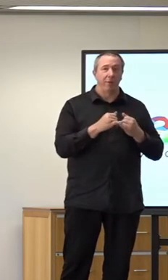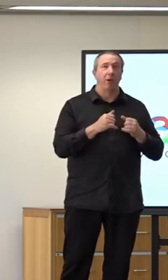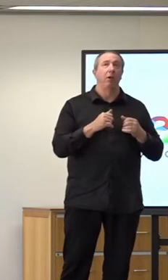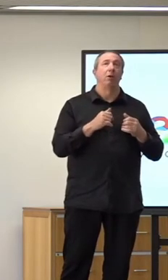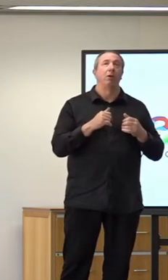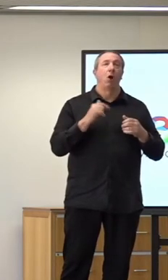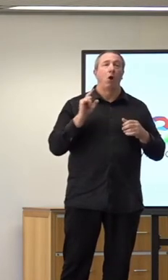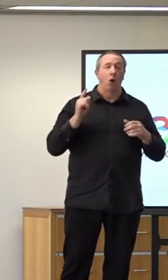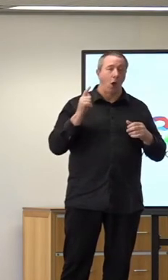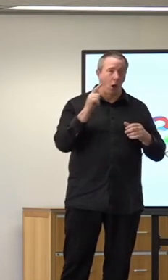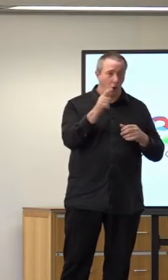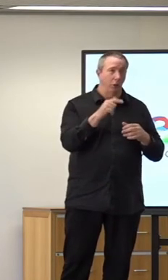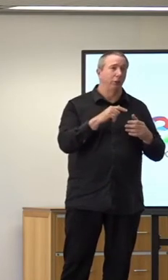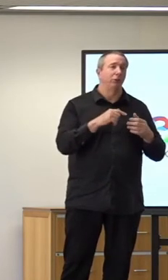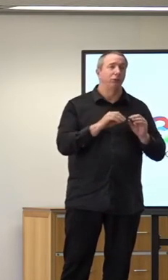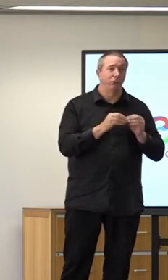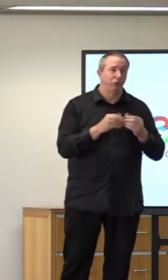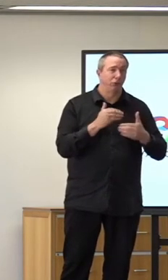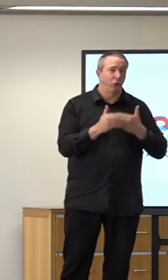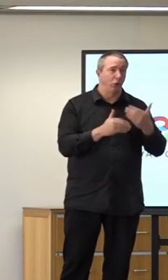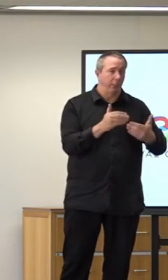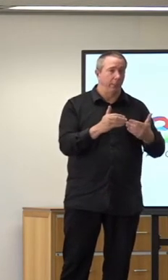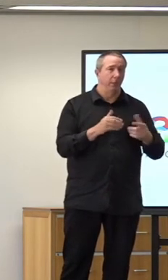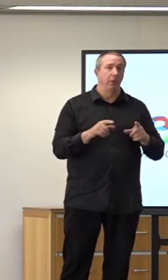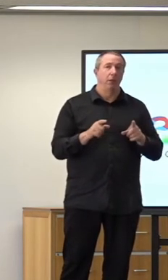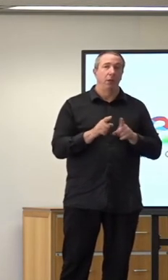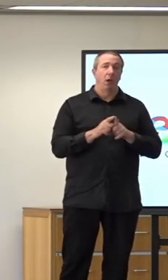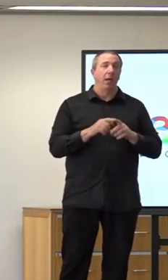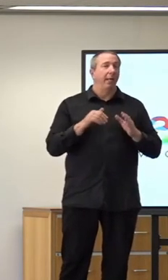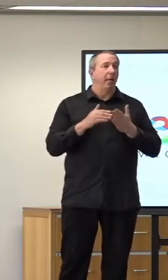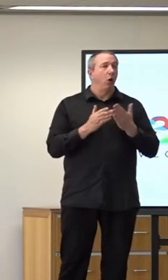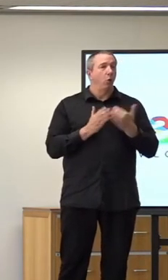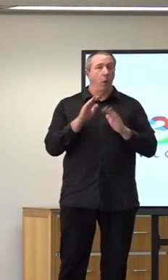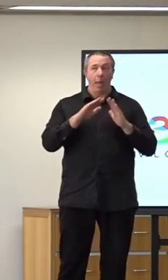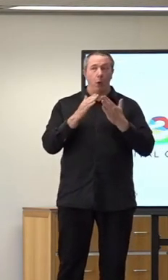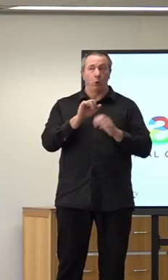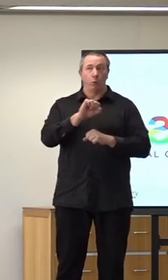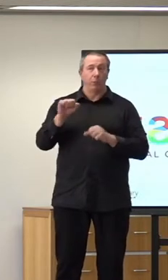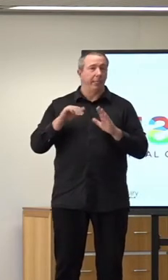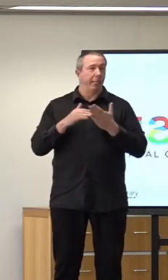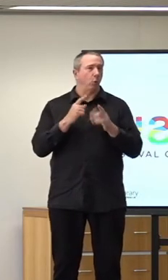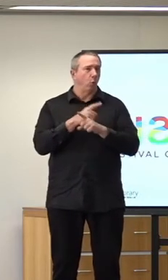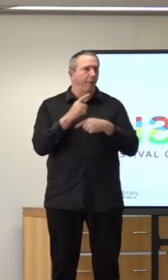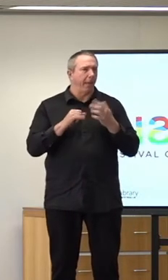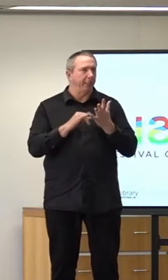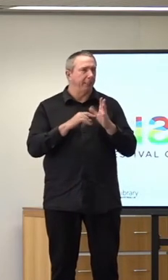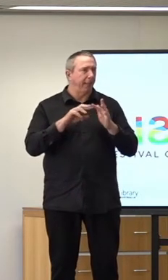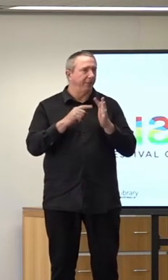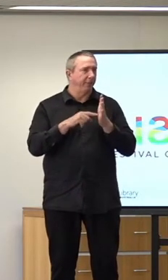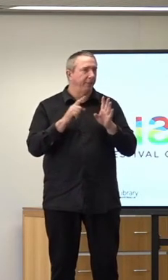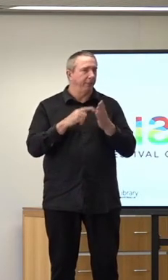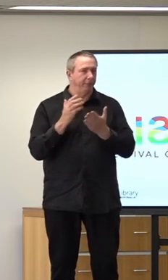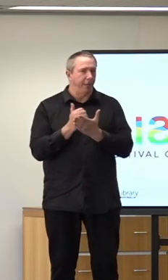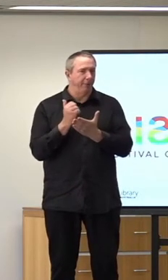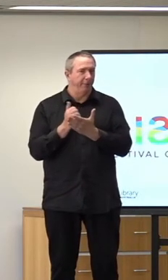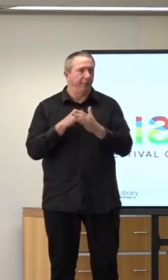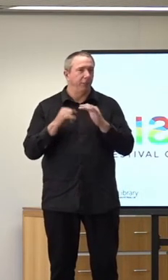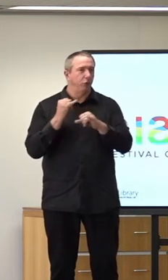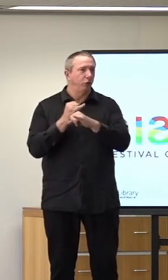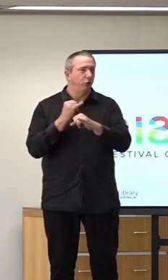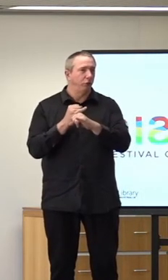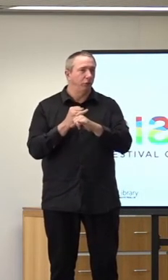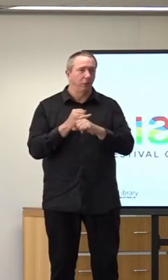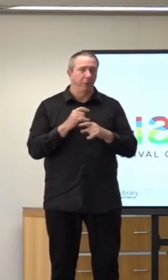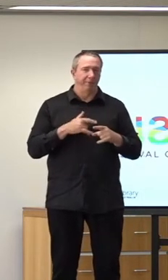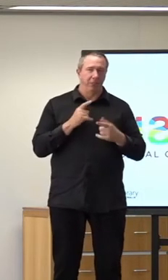journey. And sort of coming back to safety, you know, we talk a lot in our communities about the need for safety in these institutions that feel quite